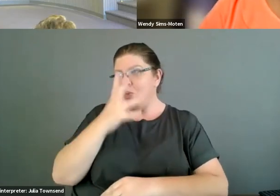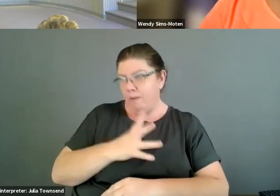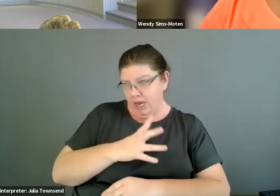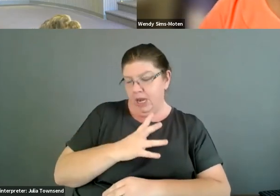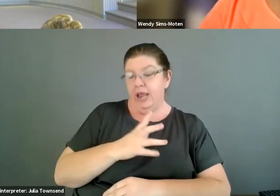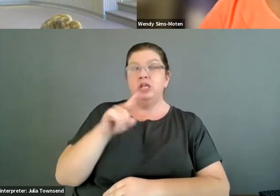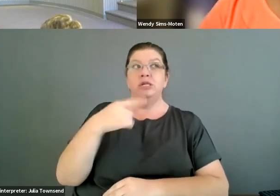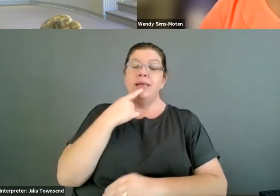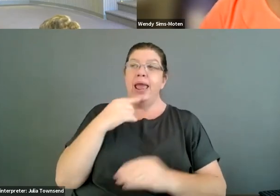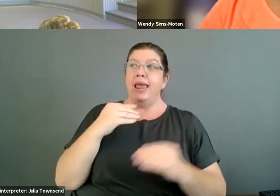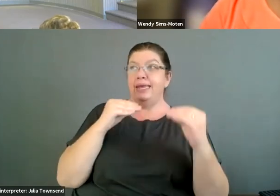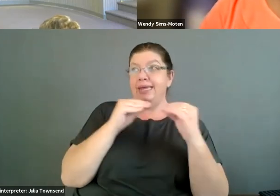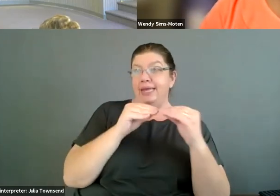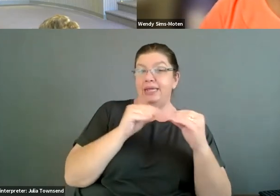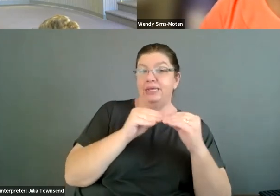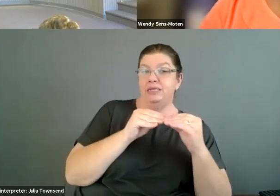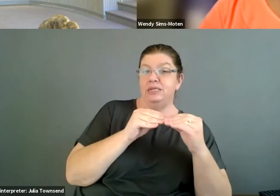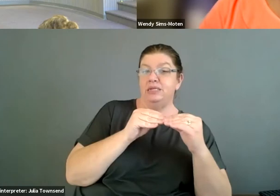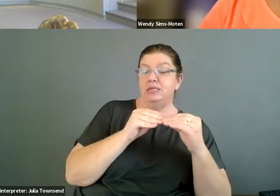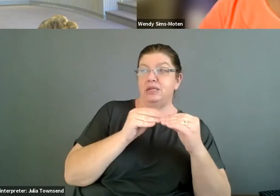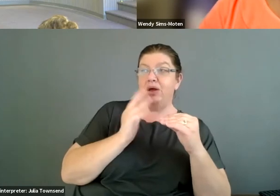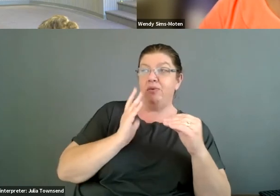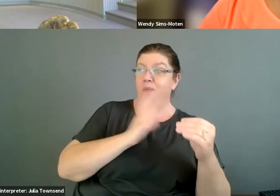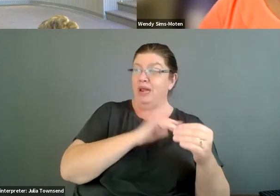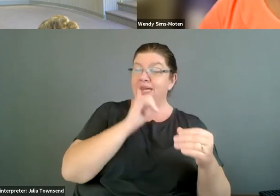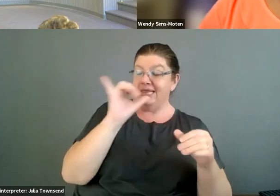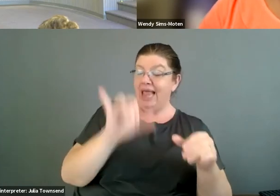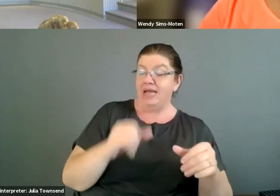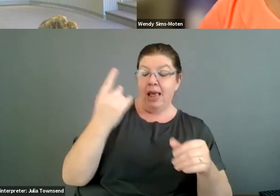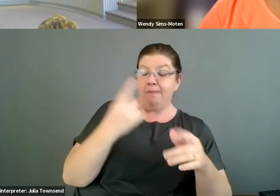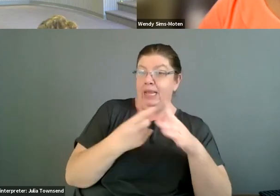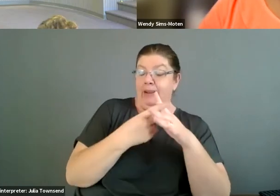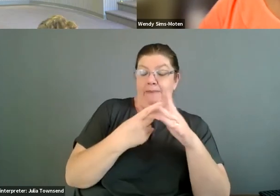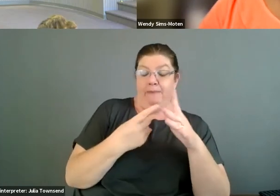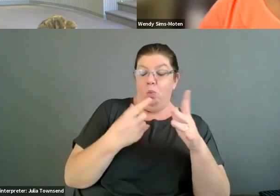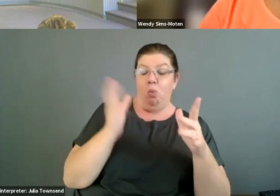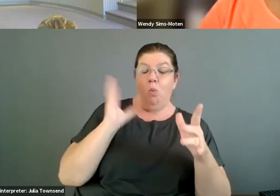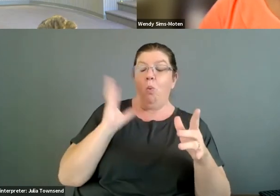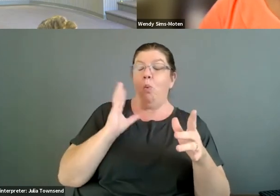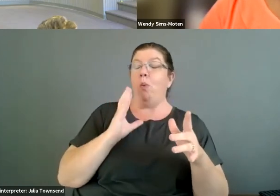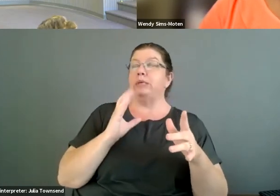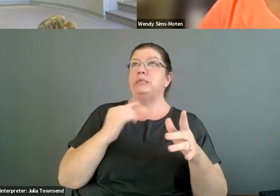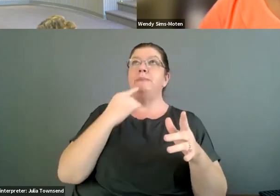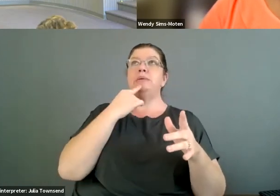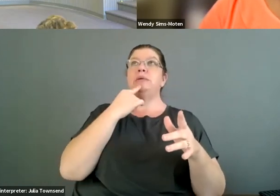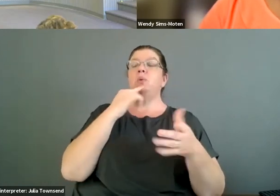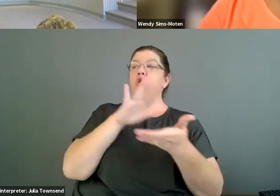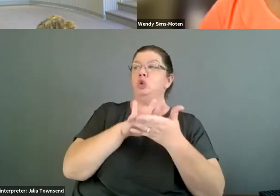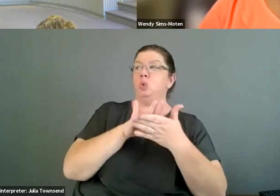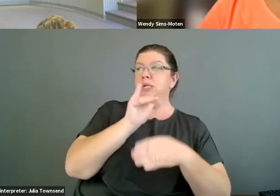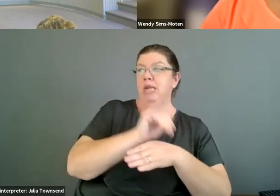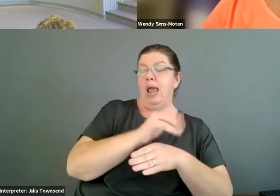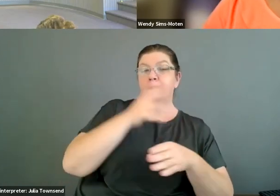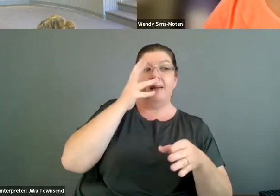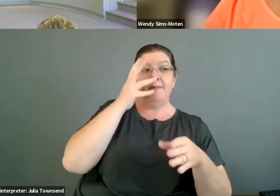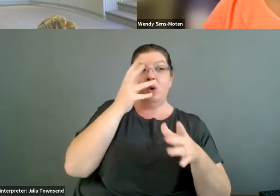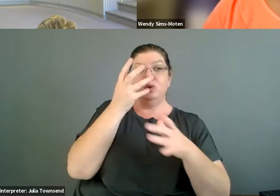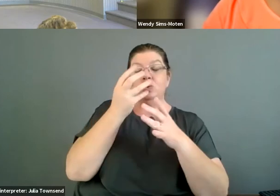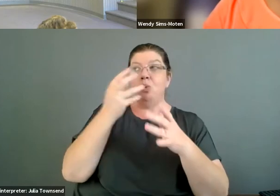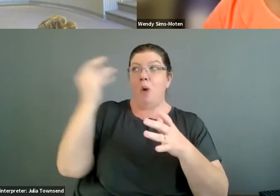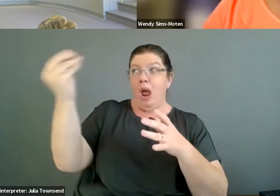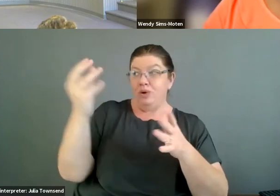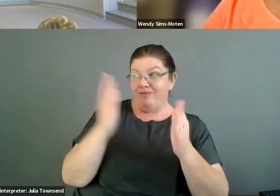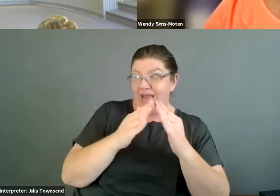say that kisses from guys left me feeling bored, like there was something missing. It was a school night, but my parents were out of town, so I took the